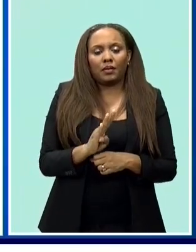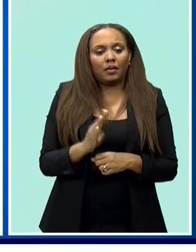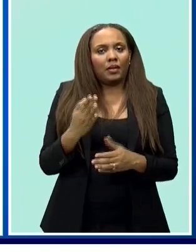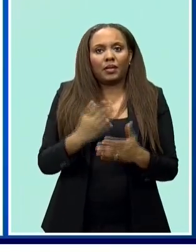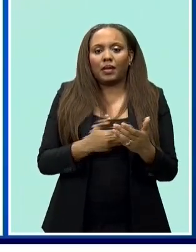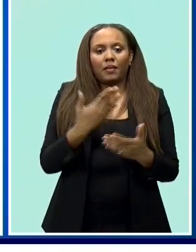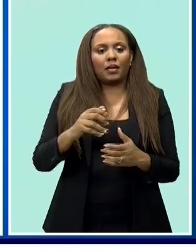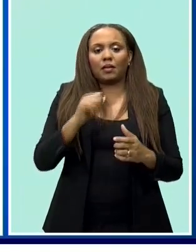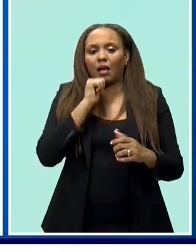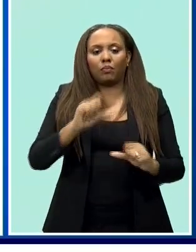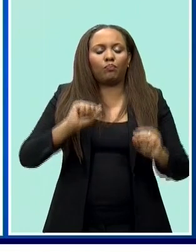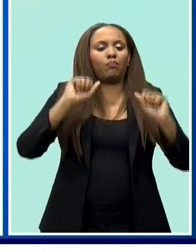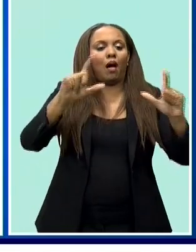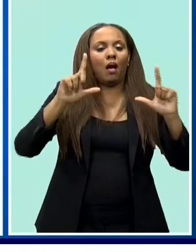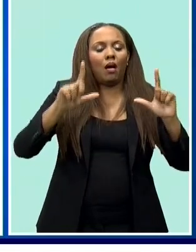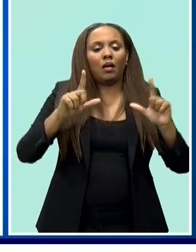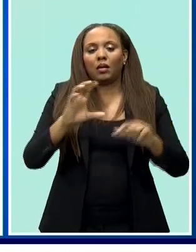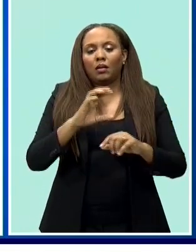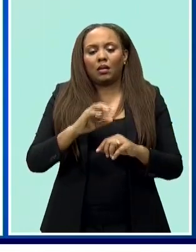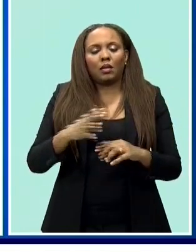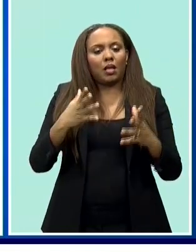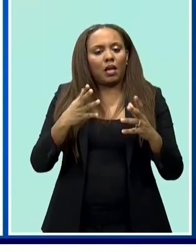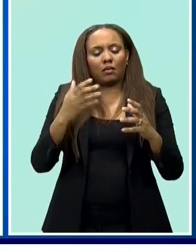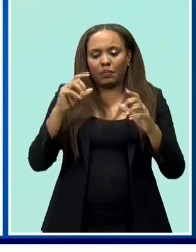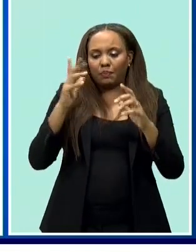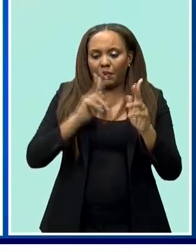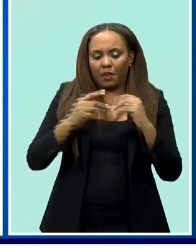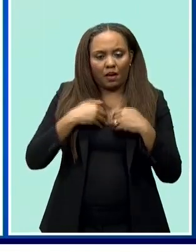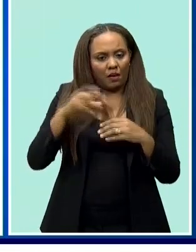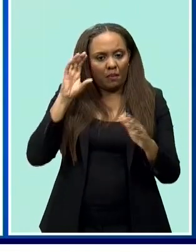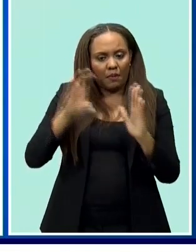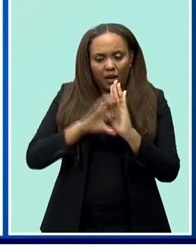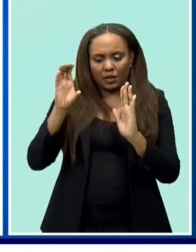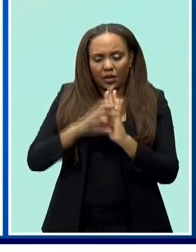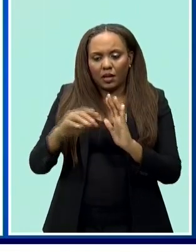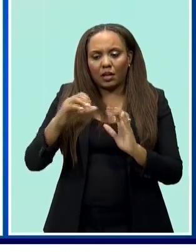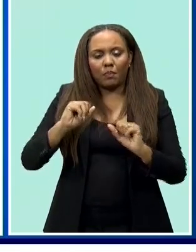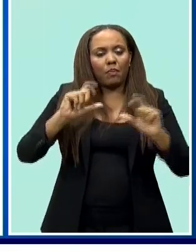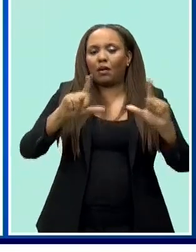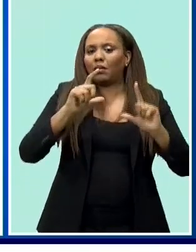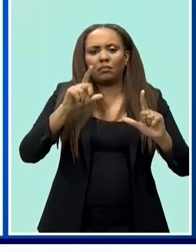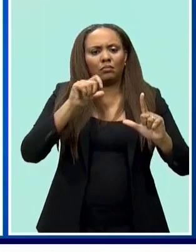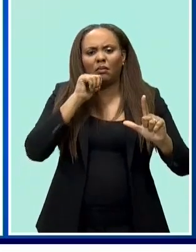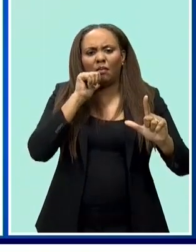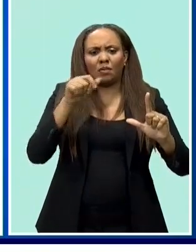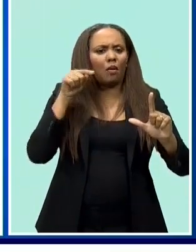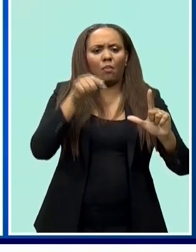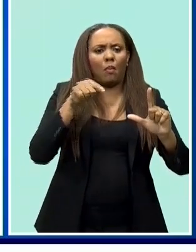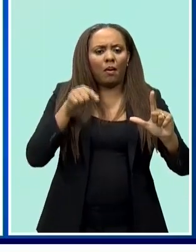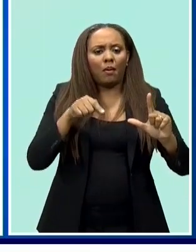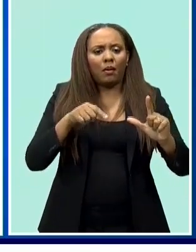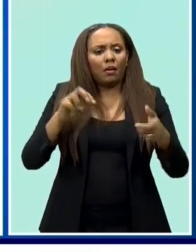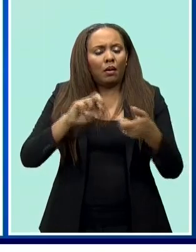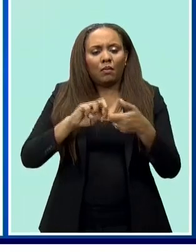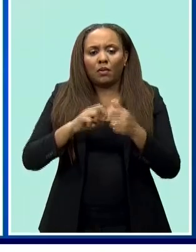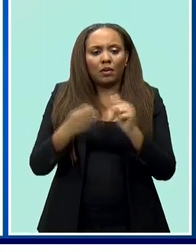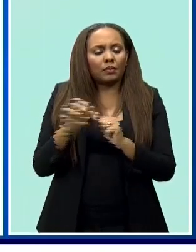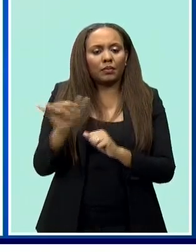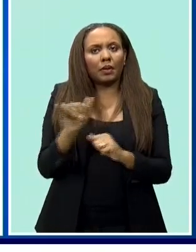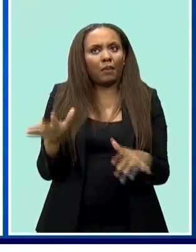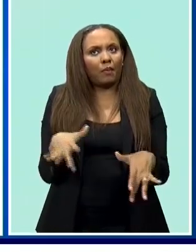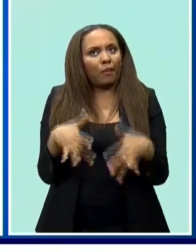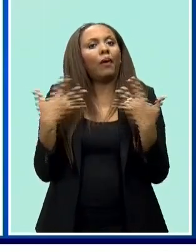certain features. Users have been reporting that some posts or photos were not showing up. The problems came at the same time as the similar issue